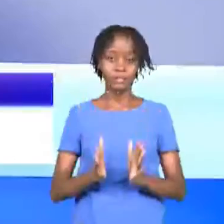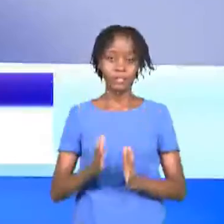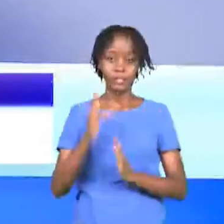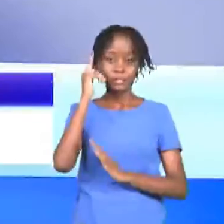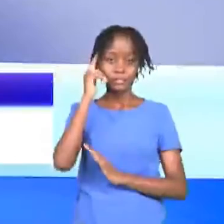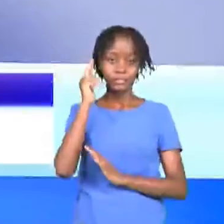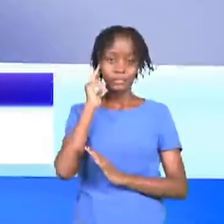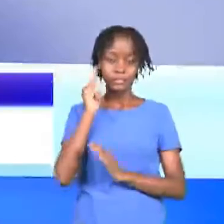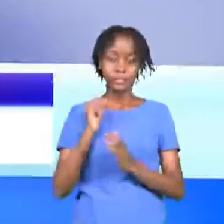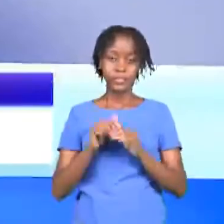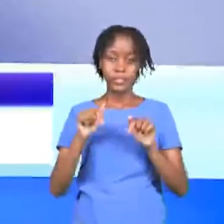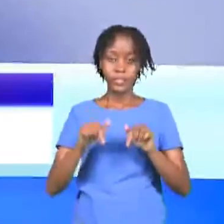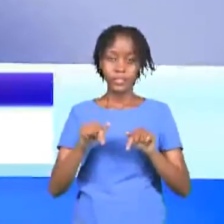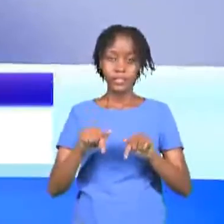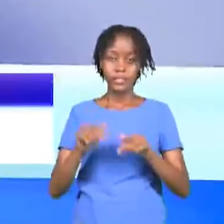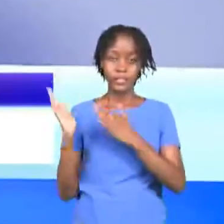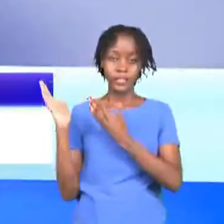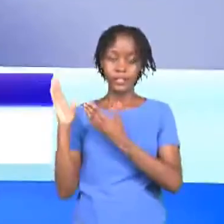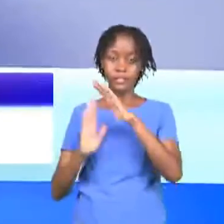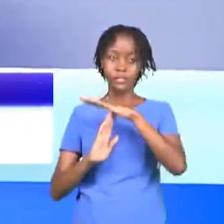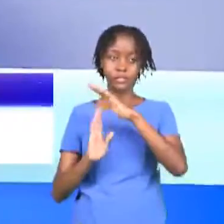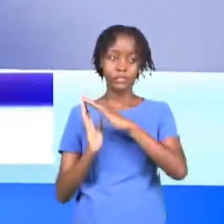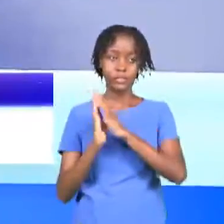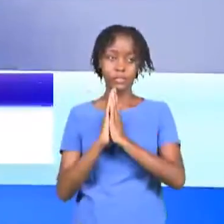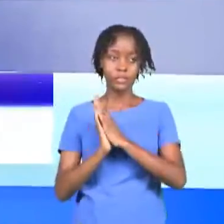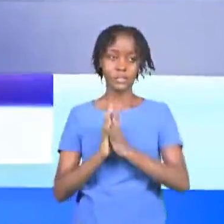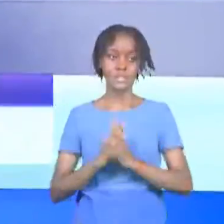Dorcas, and these are the highlights.